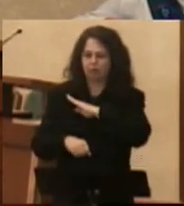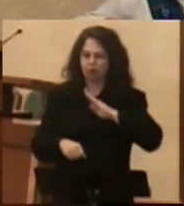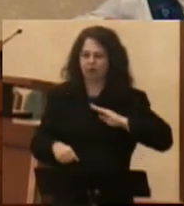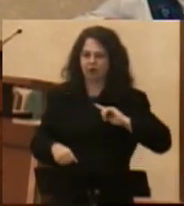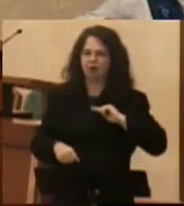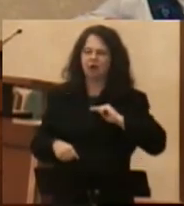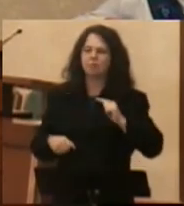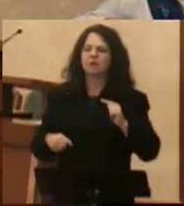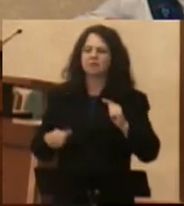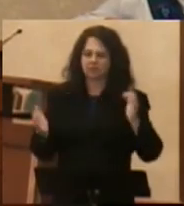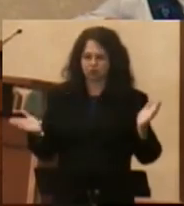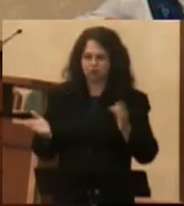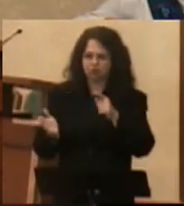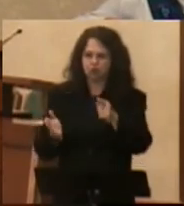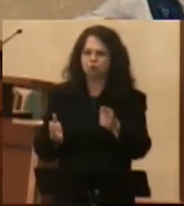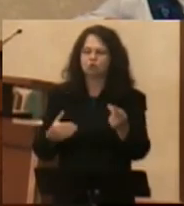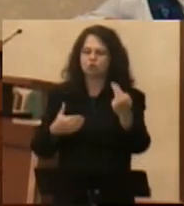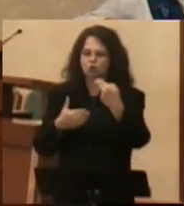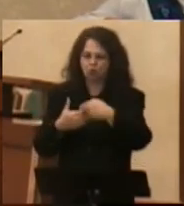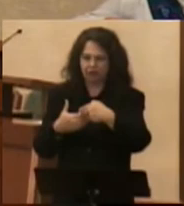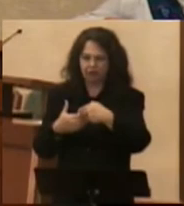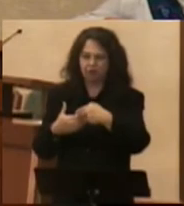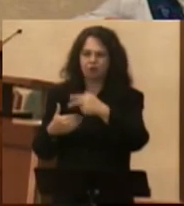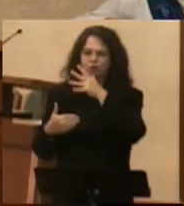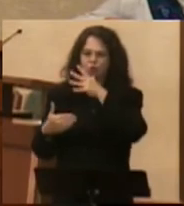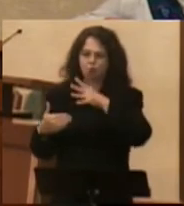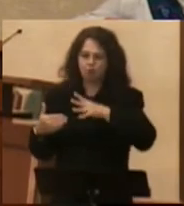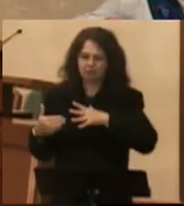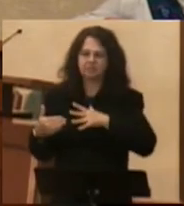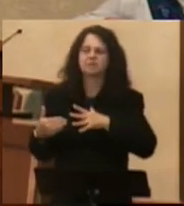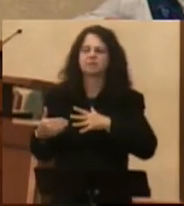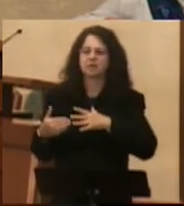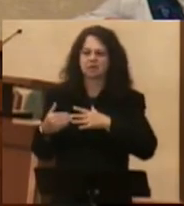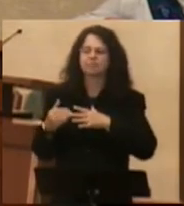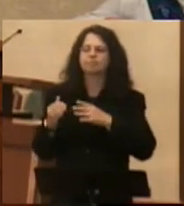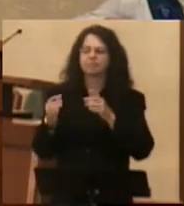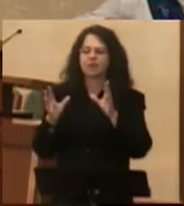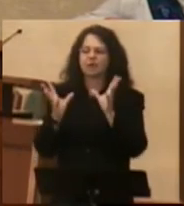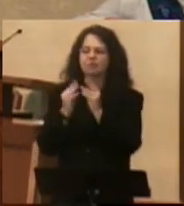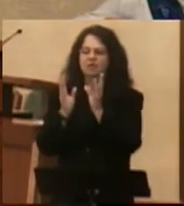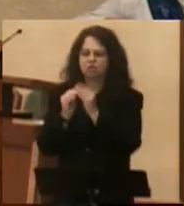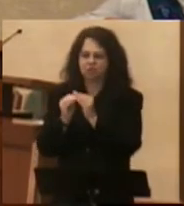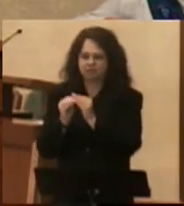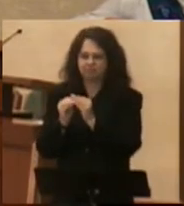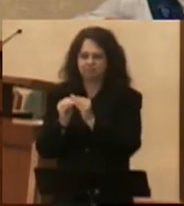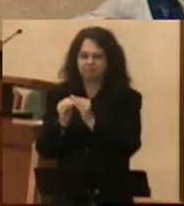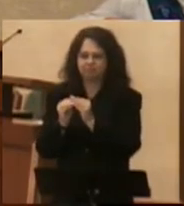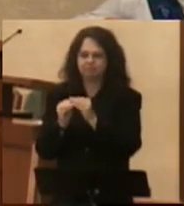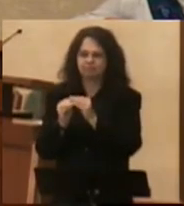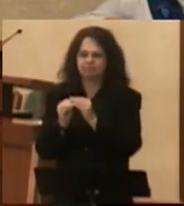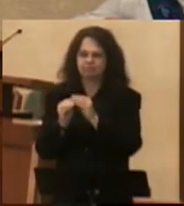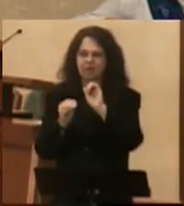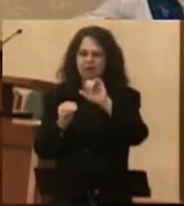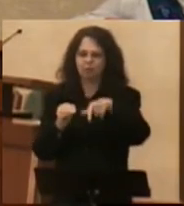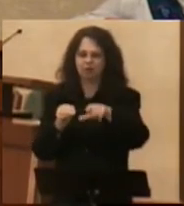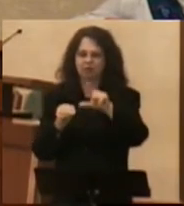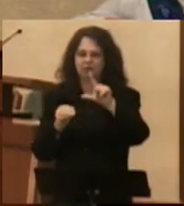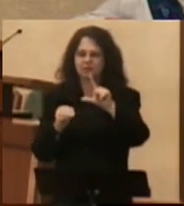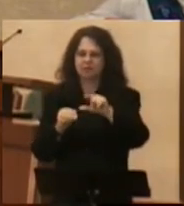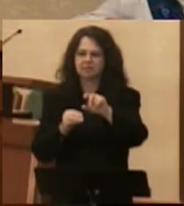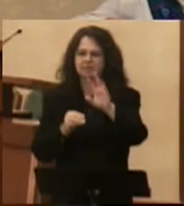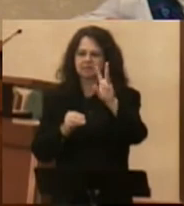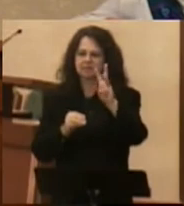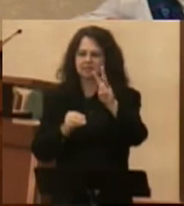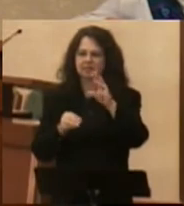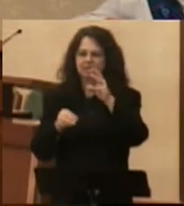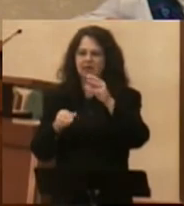the Southeast Minnesota Synodical Women's Organization Convention on September 16th at St. Olaf Lutheran Church in Austin,